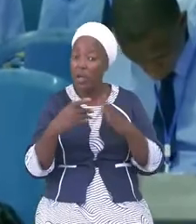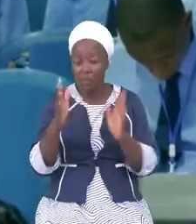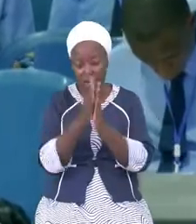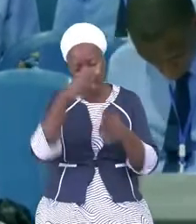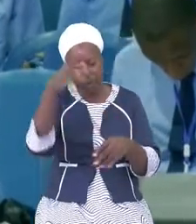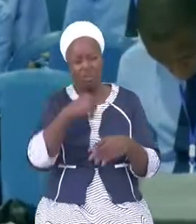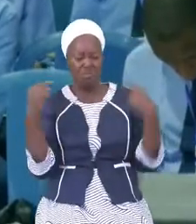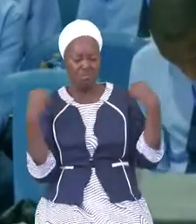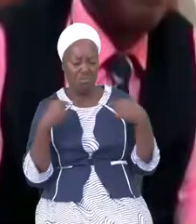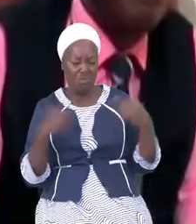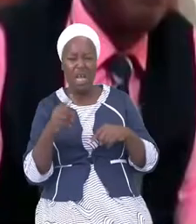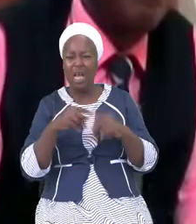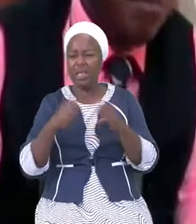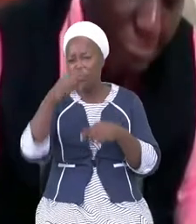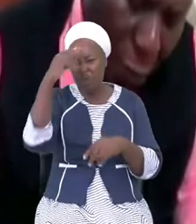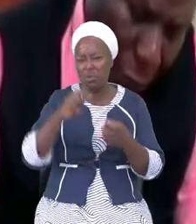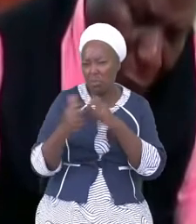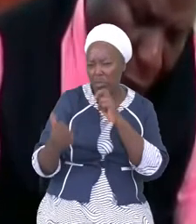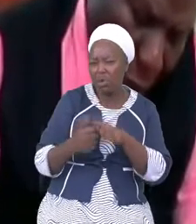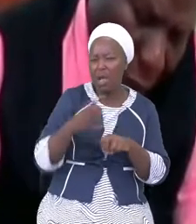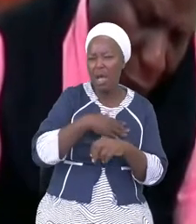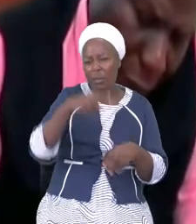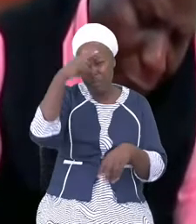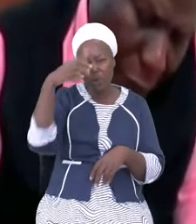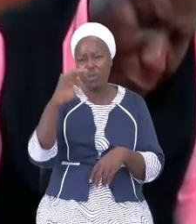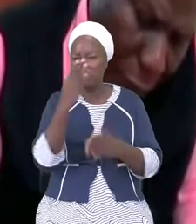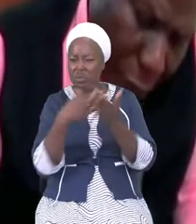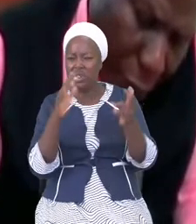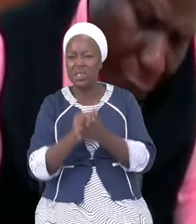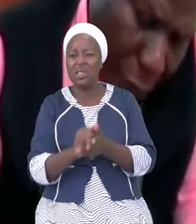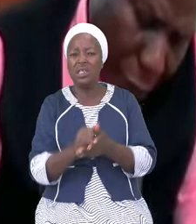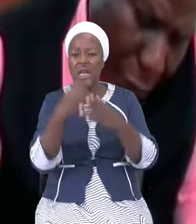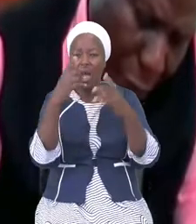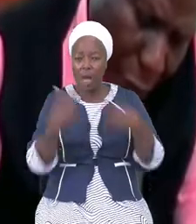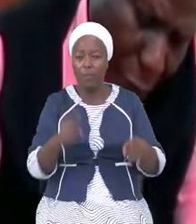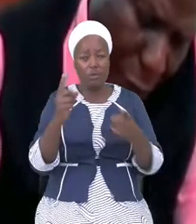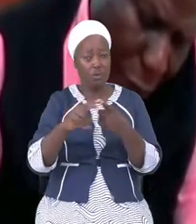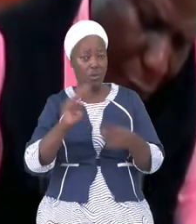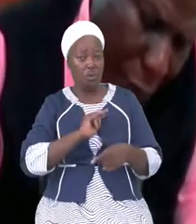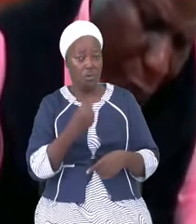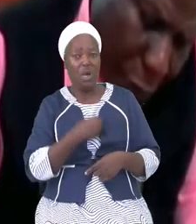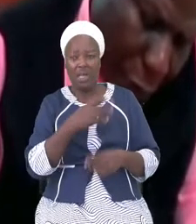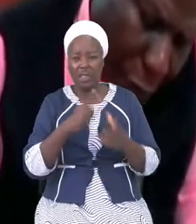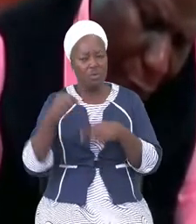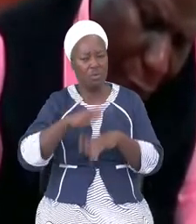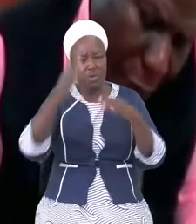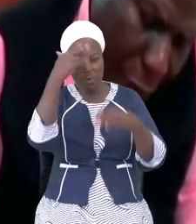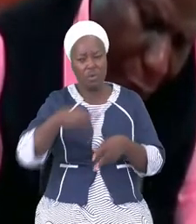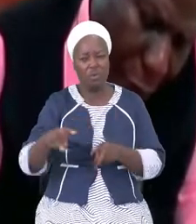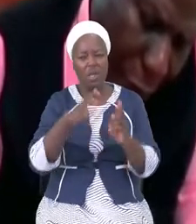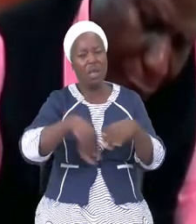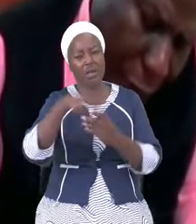plague, because of affliction, and because of something that came upon us, and we do not know the way